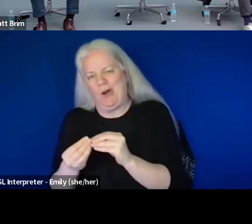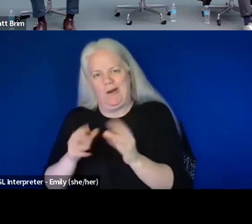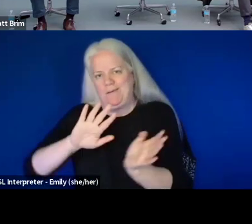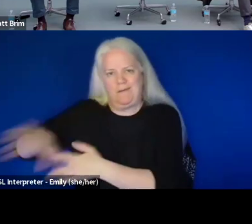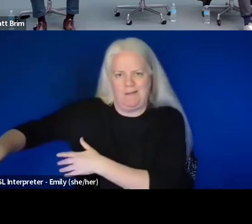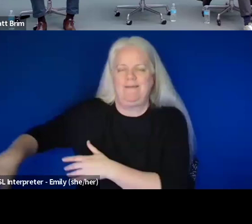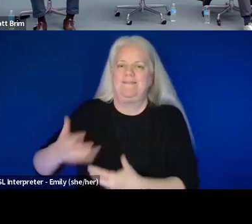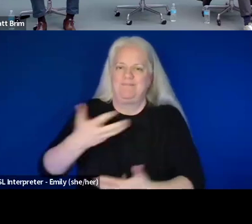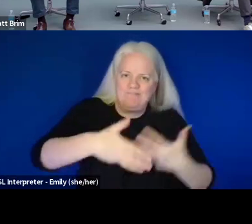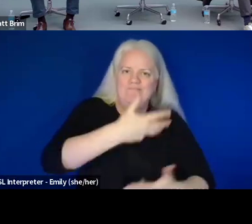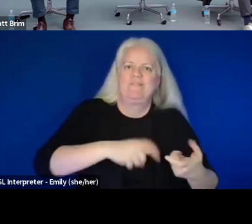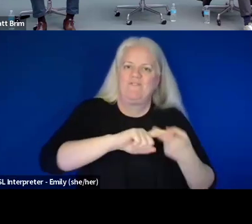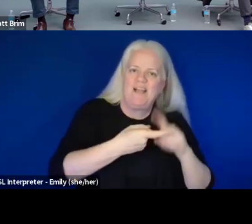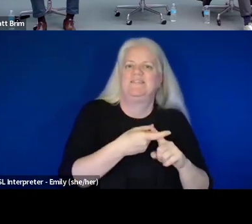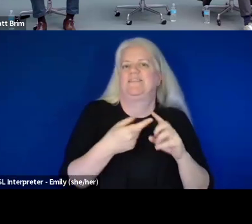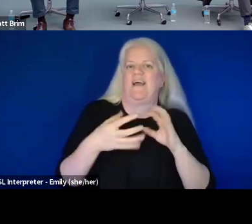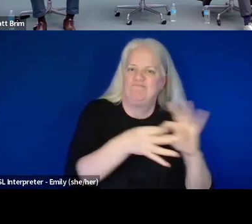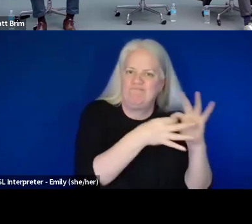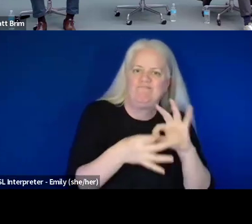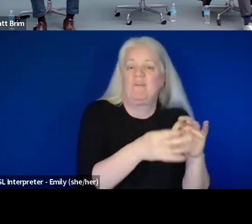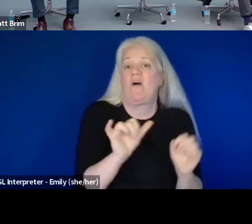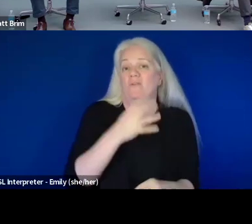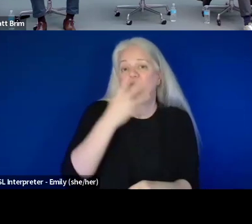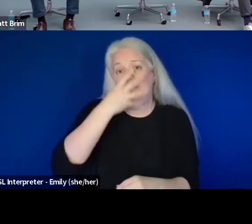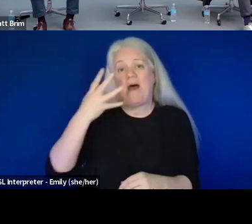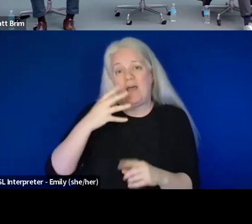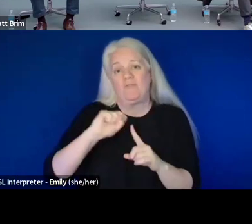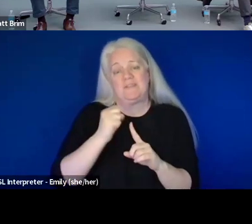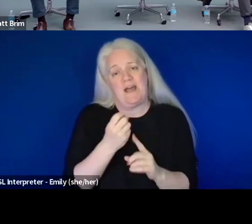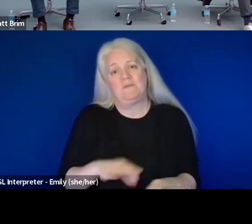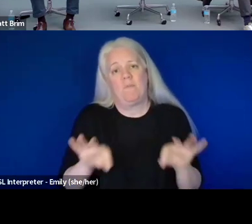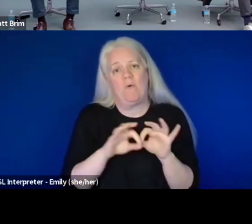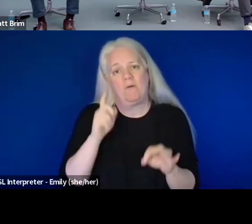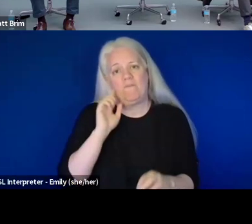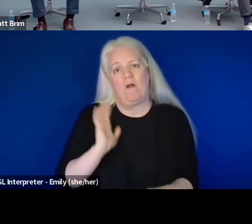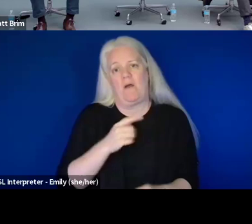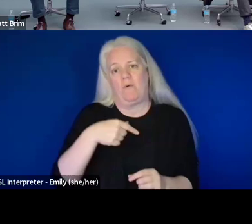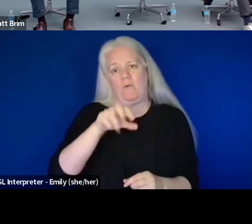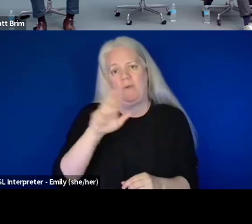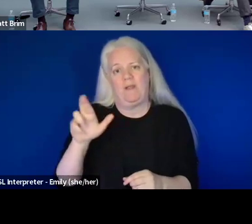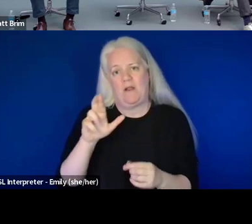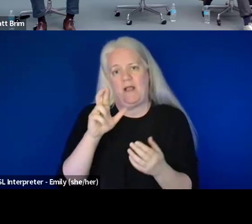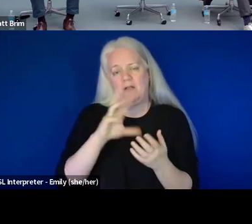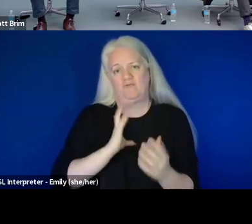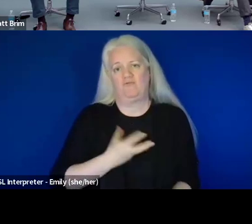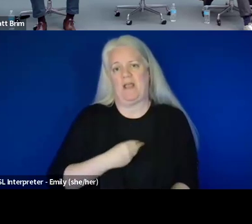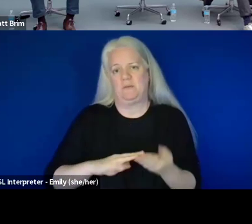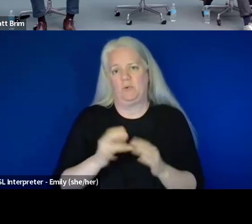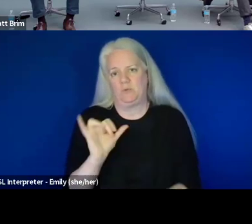to put into the space migrant status is another factor for our queer and trans community.